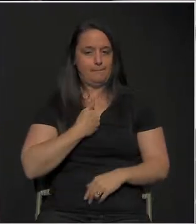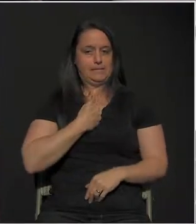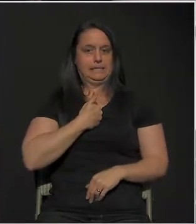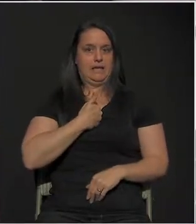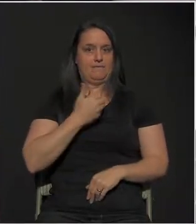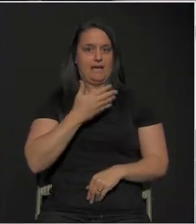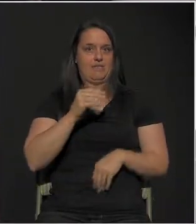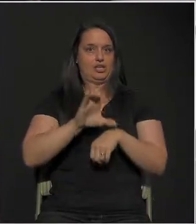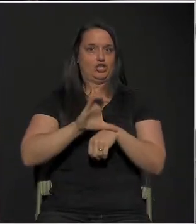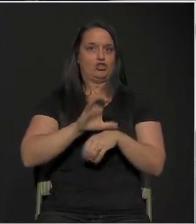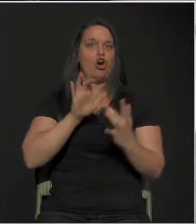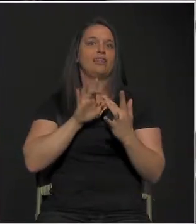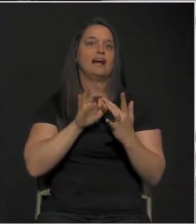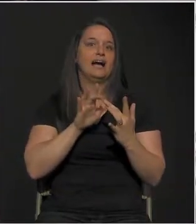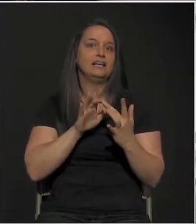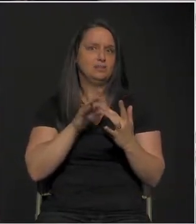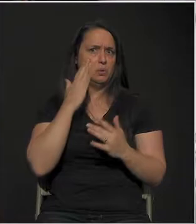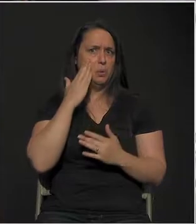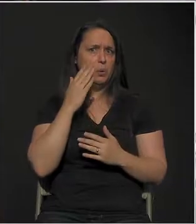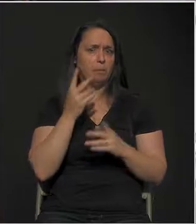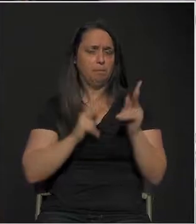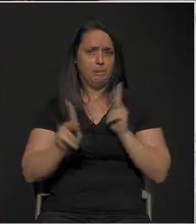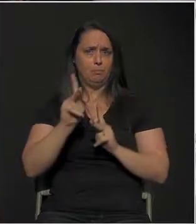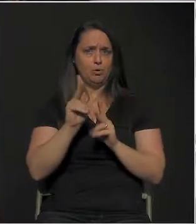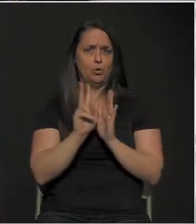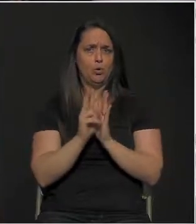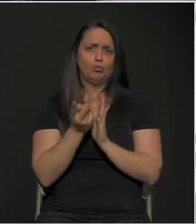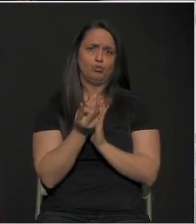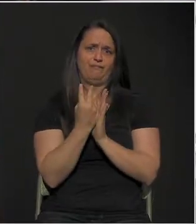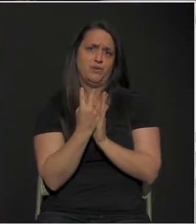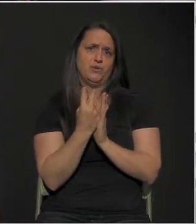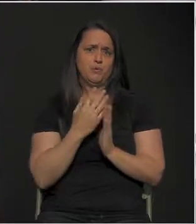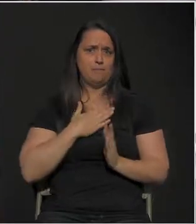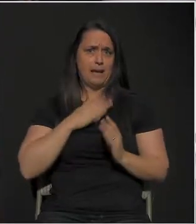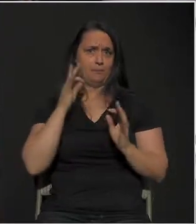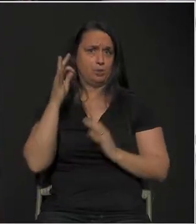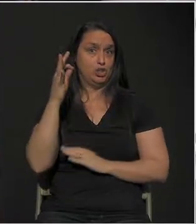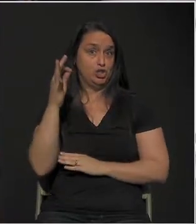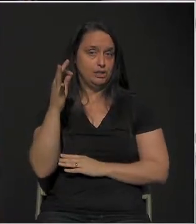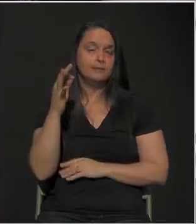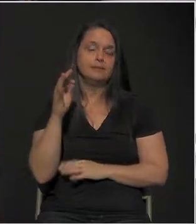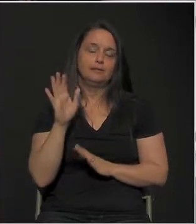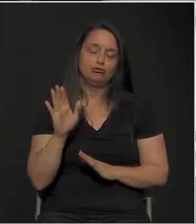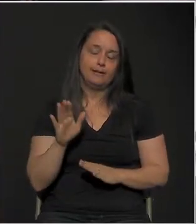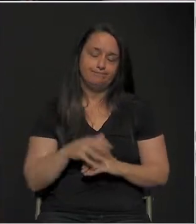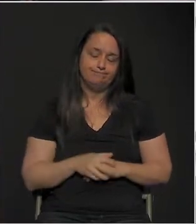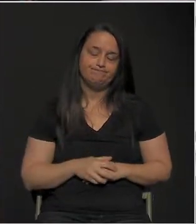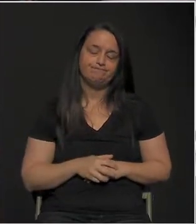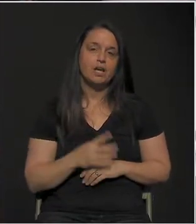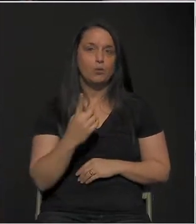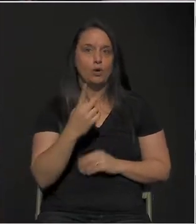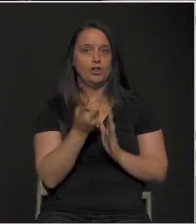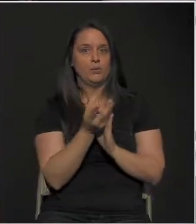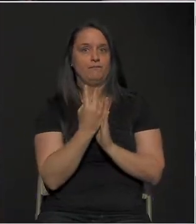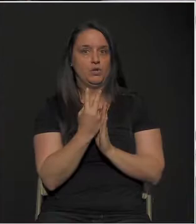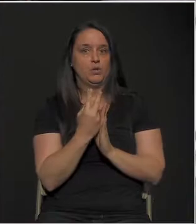and the church online. Did you know people review my preaching? It's great. And one of the reviews